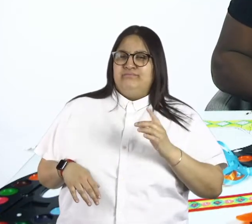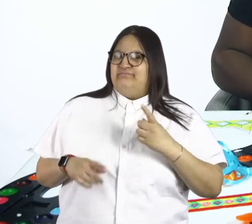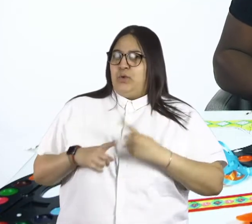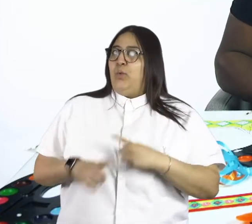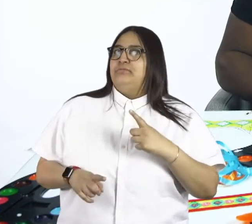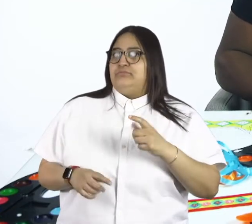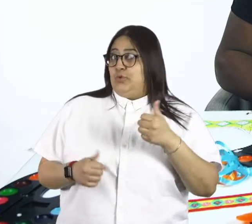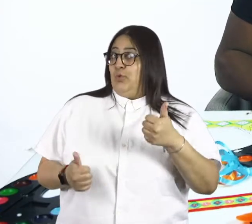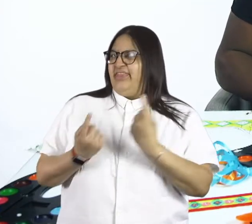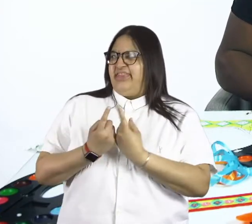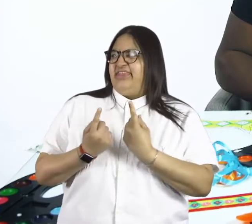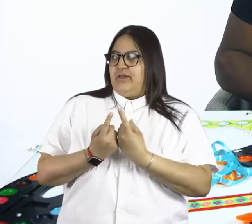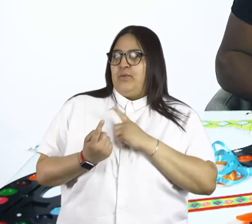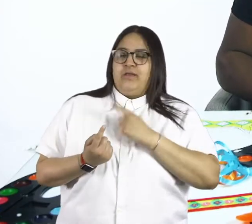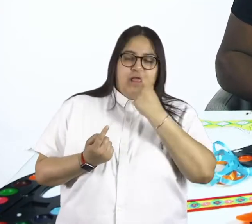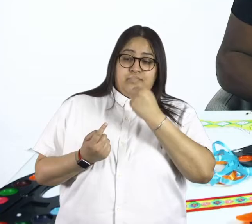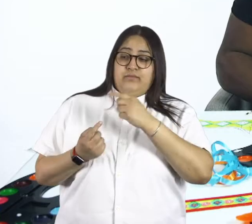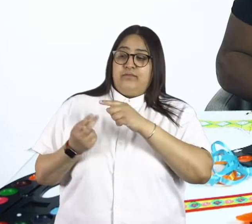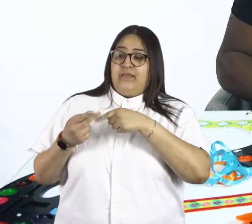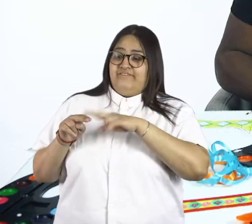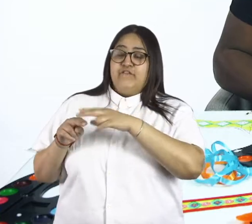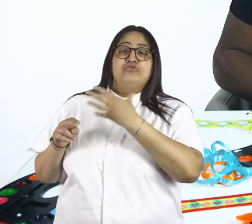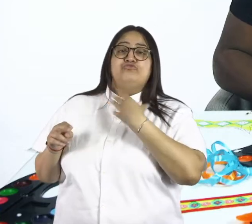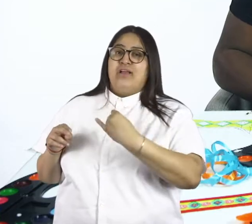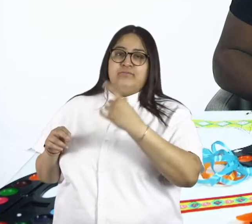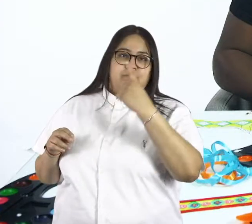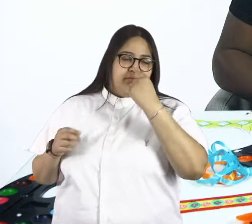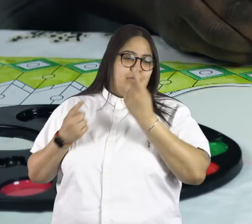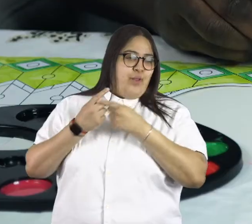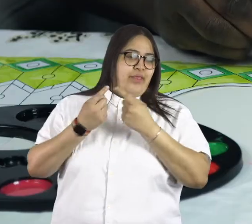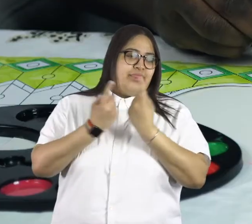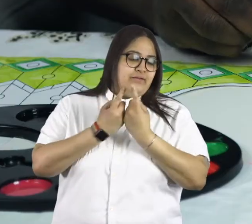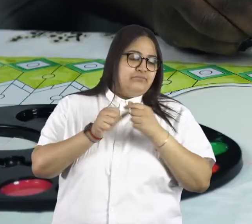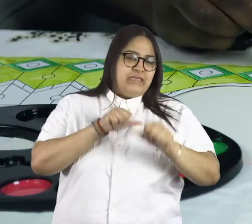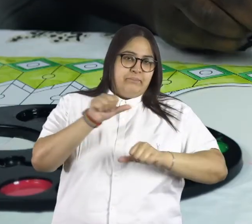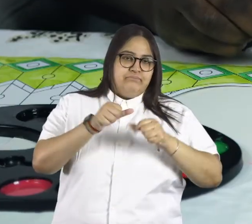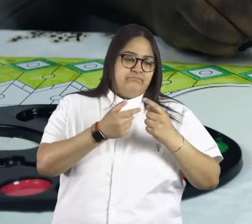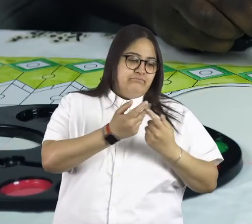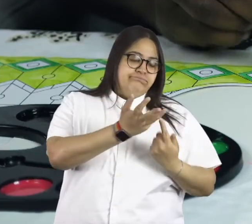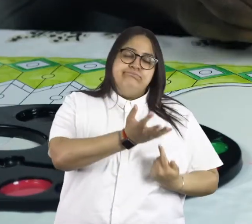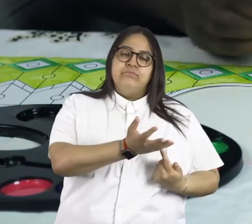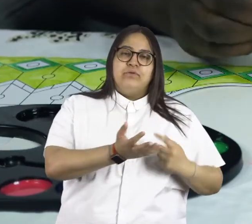it's all dried up. So literally as you're painting, it dries.